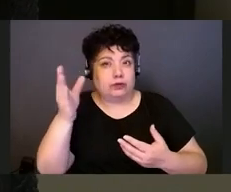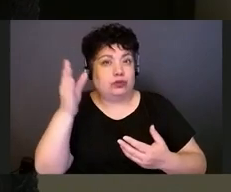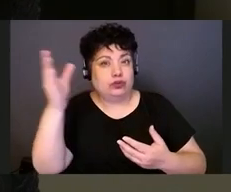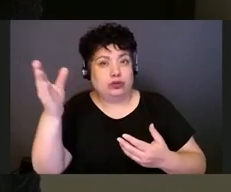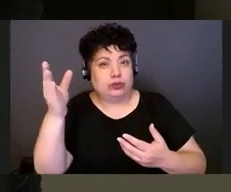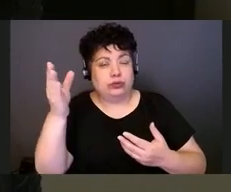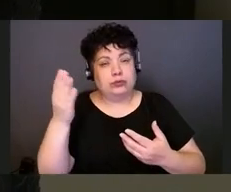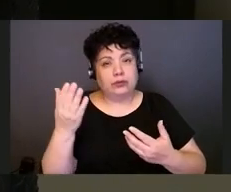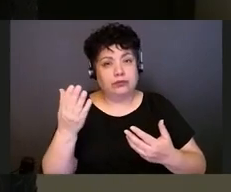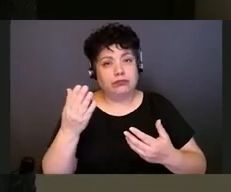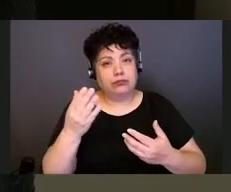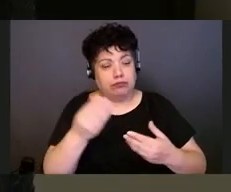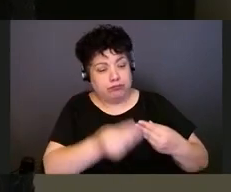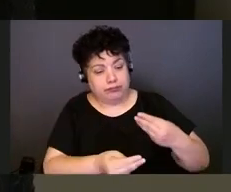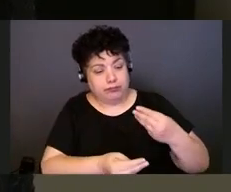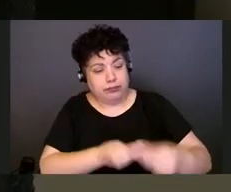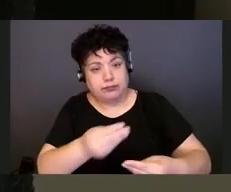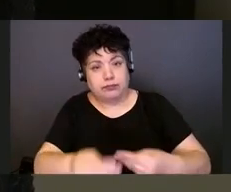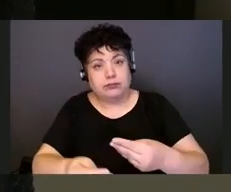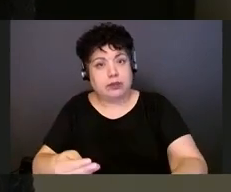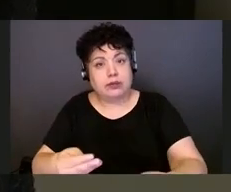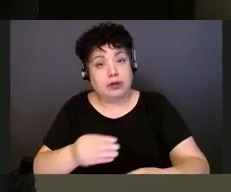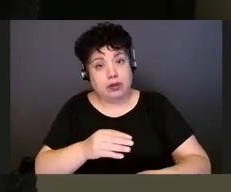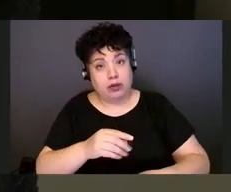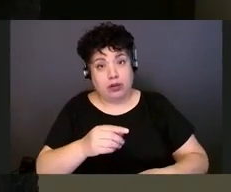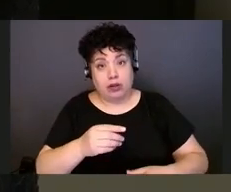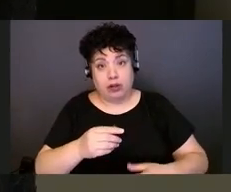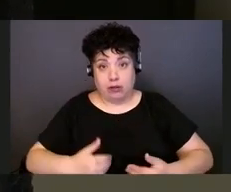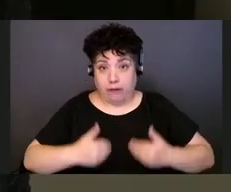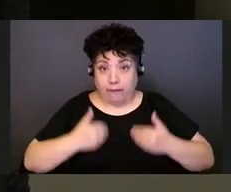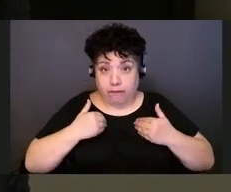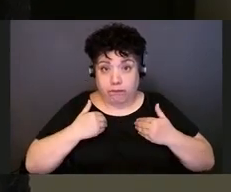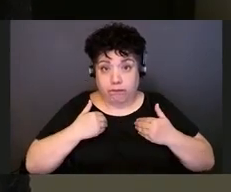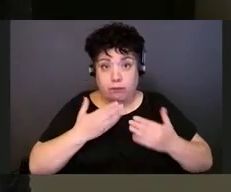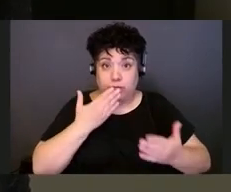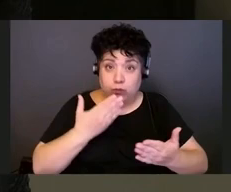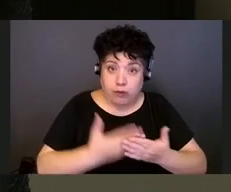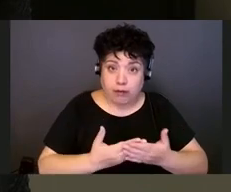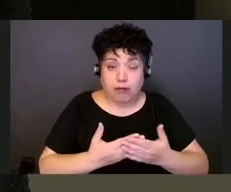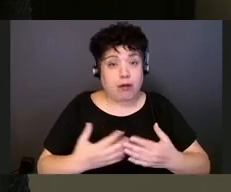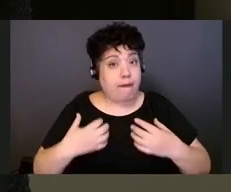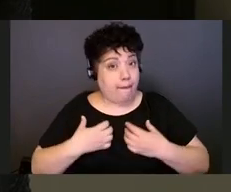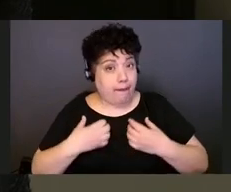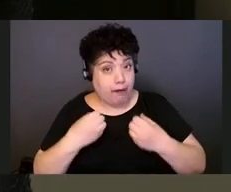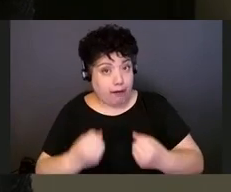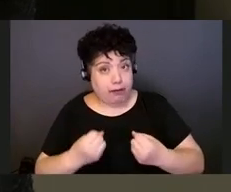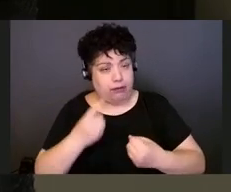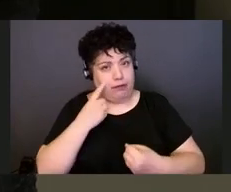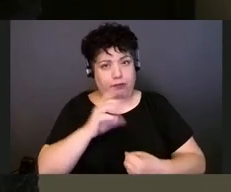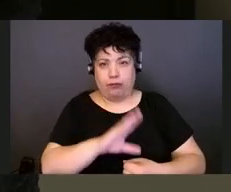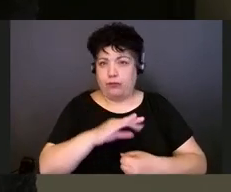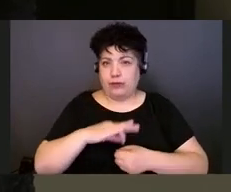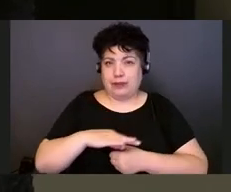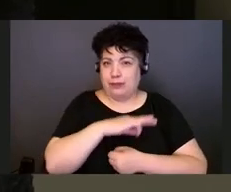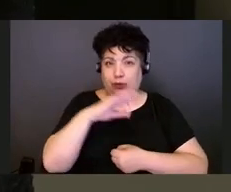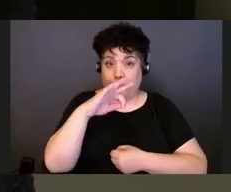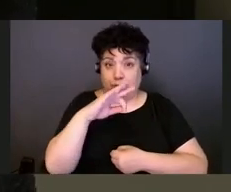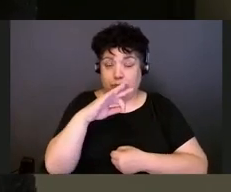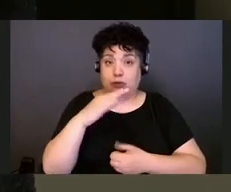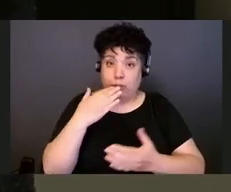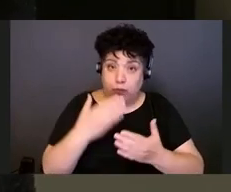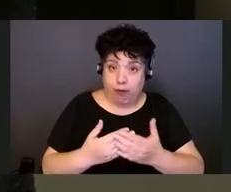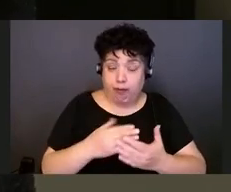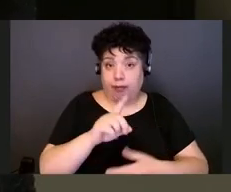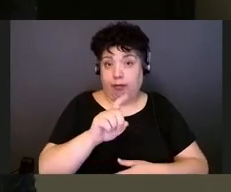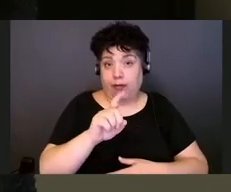generations, their quality of life, the health of their spirit, and the health of